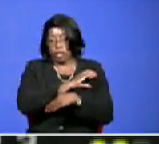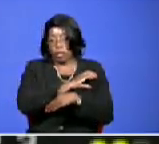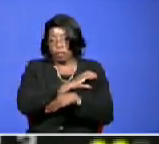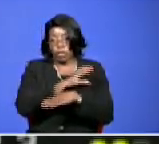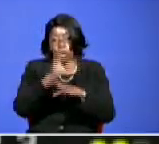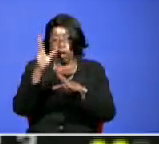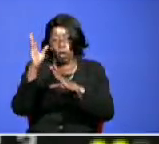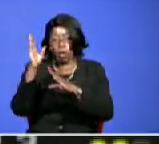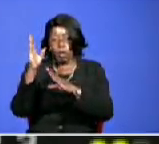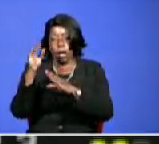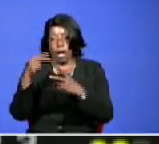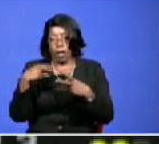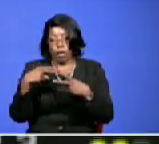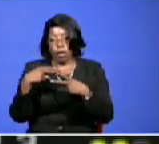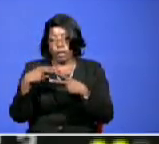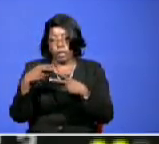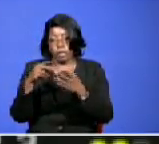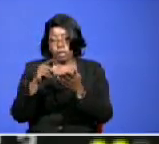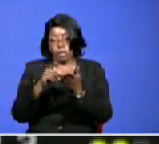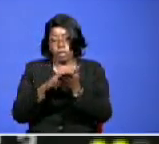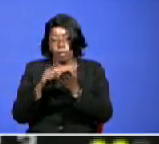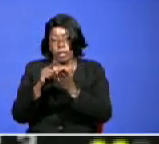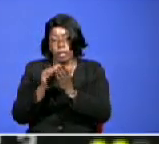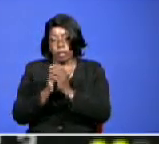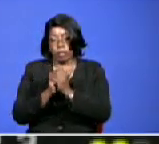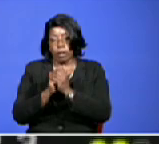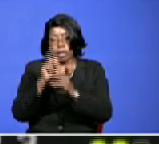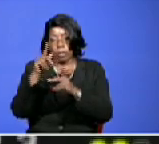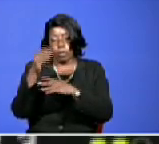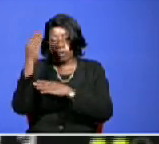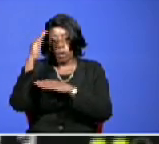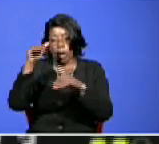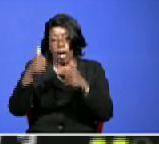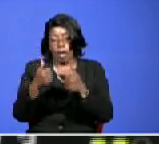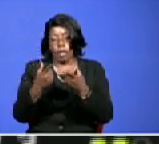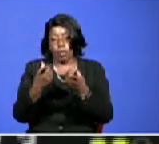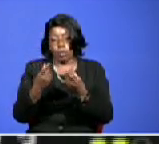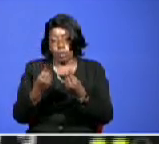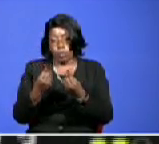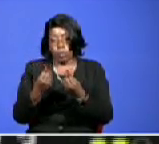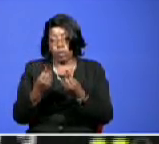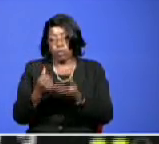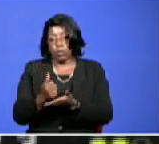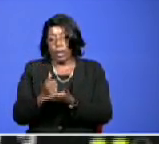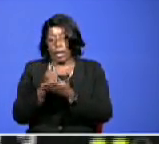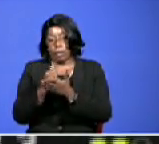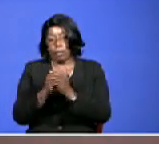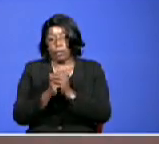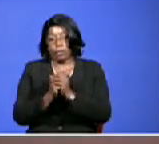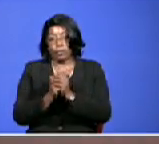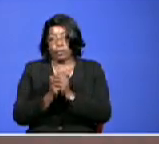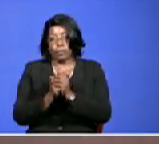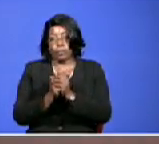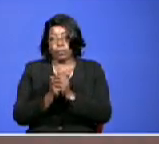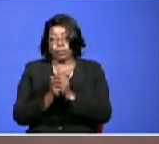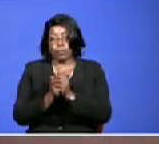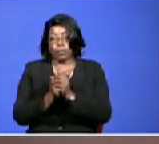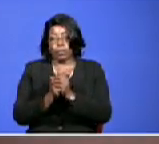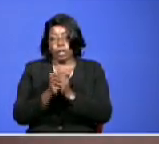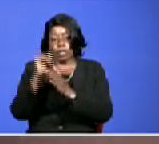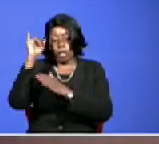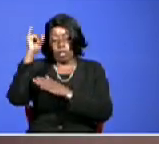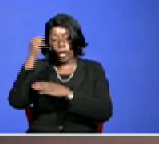on his social media for fans and persons at large that want to know how they would be able to help out. Jazz Chisholm